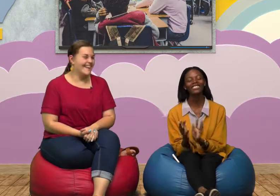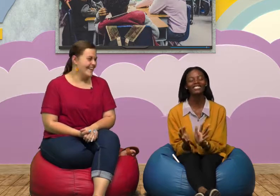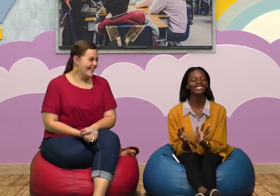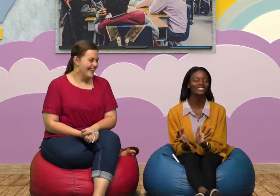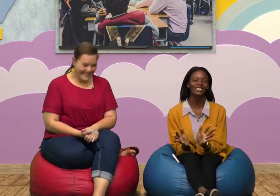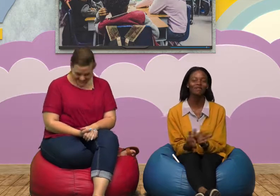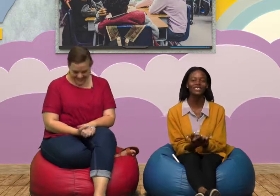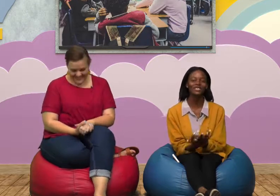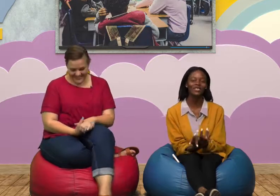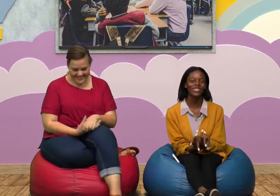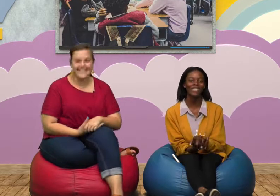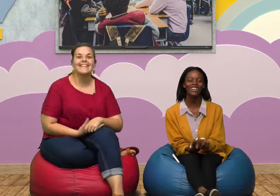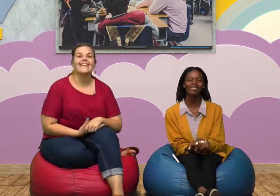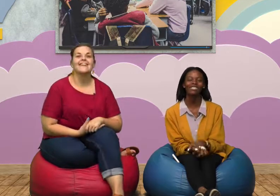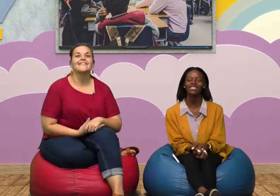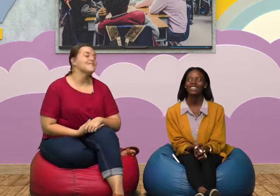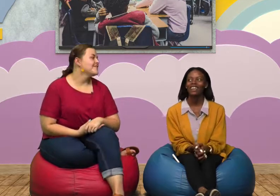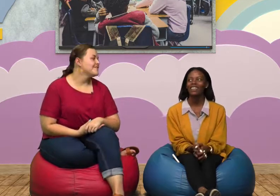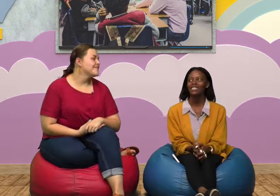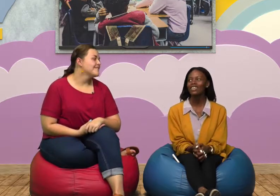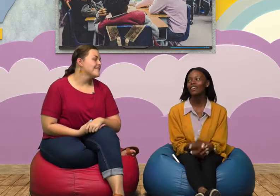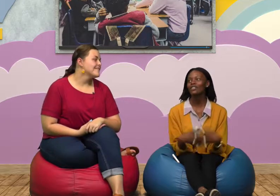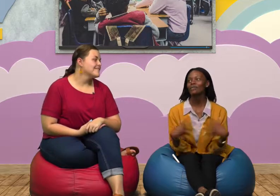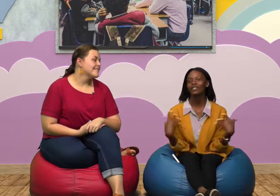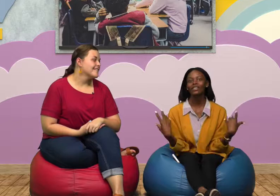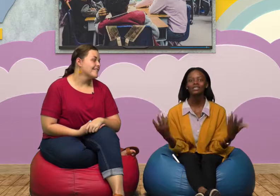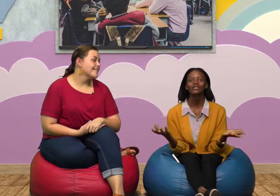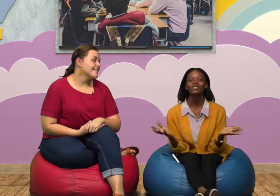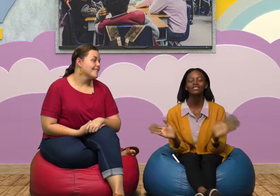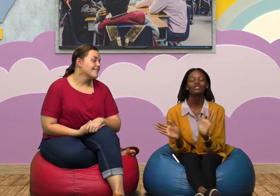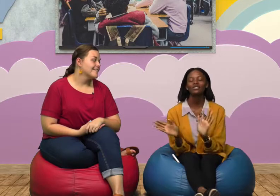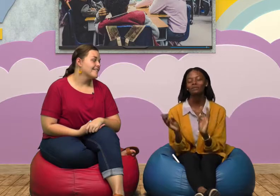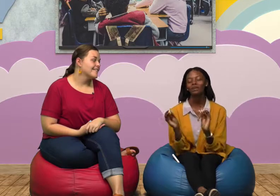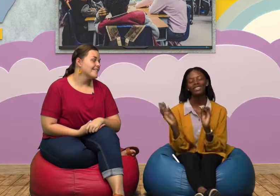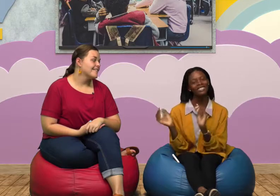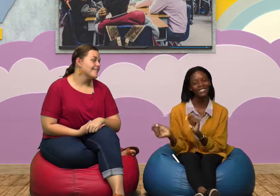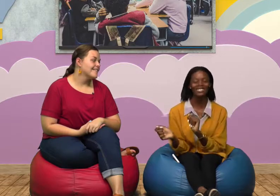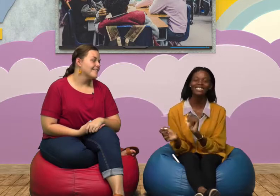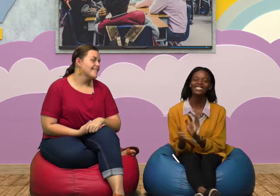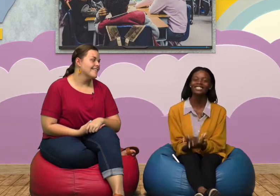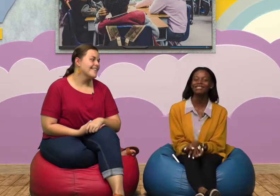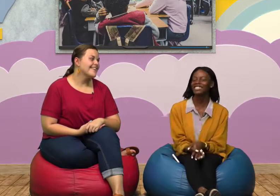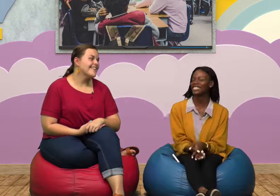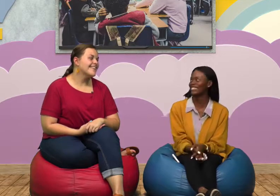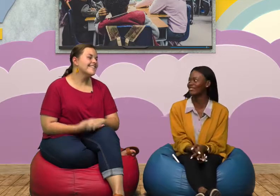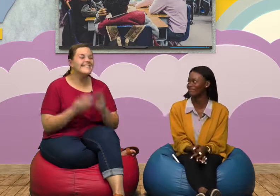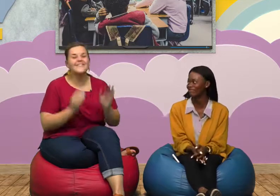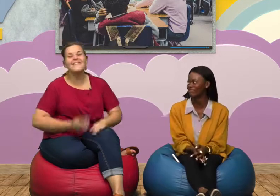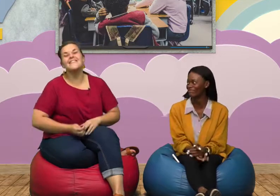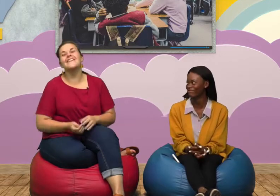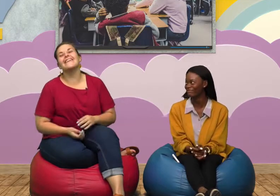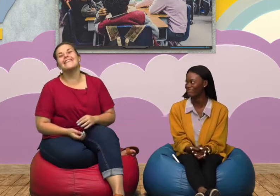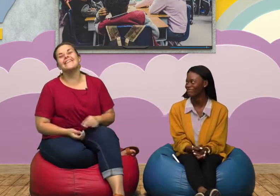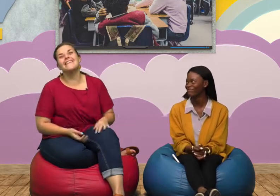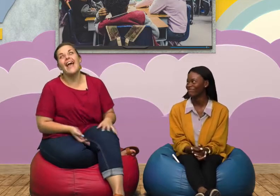I was so happy to draw that. I think I got my creativity to spark just a little bit.